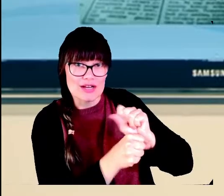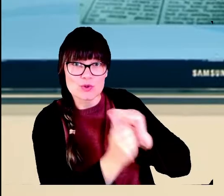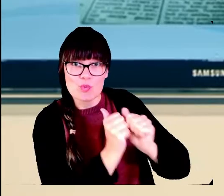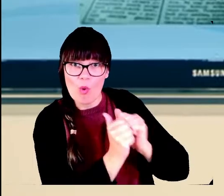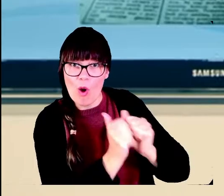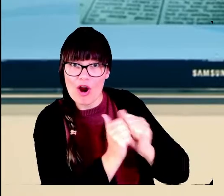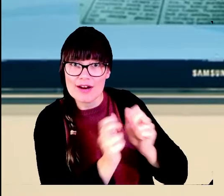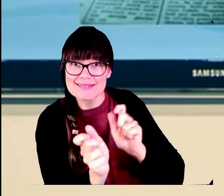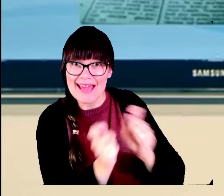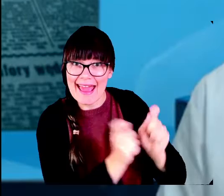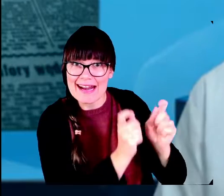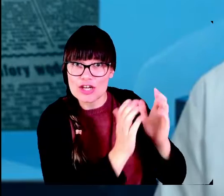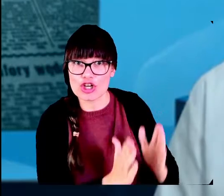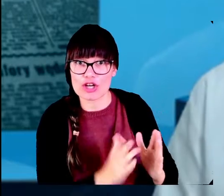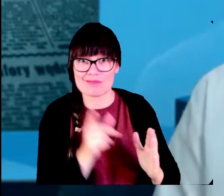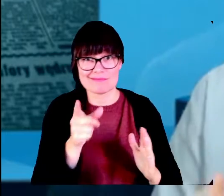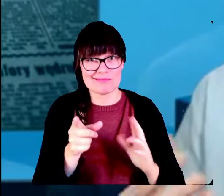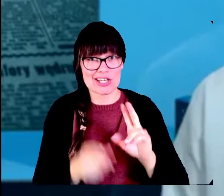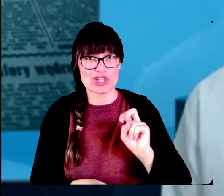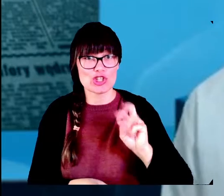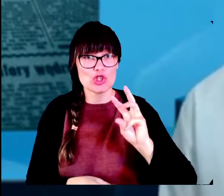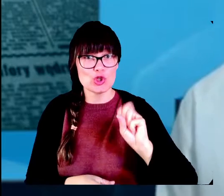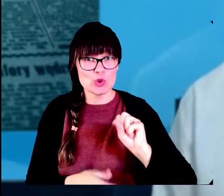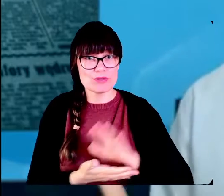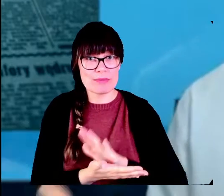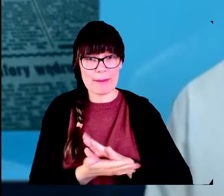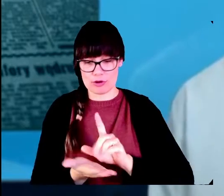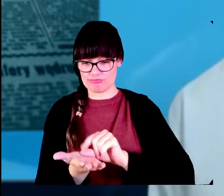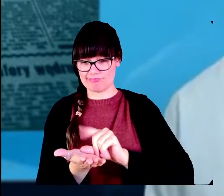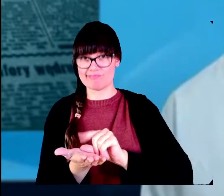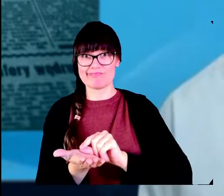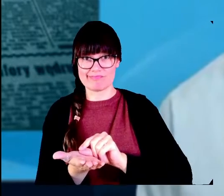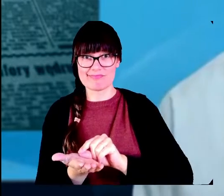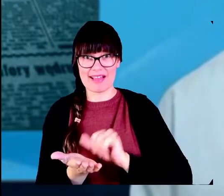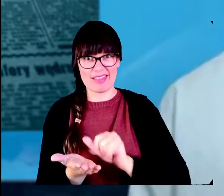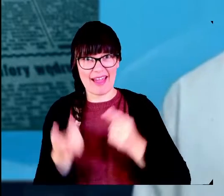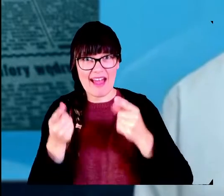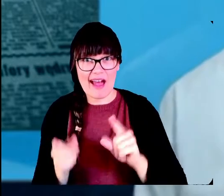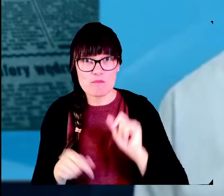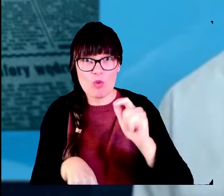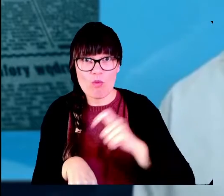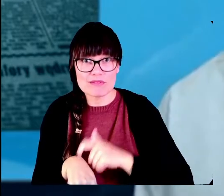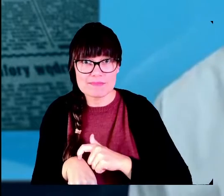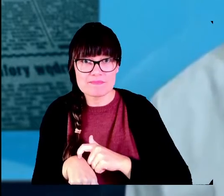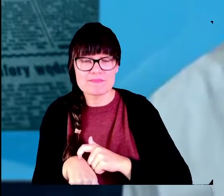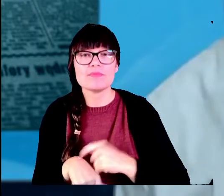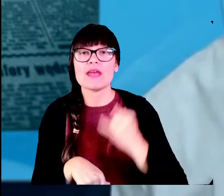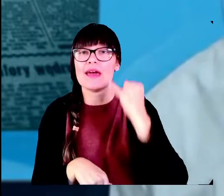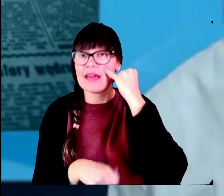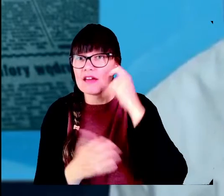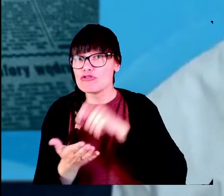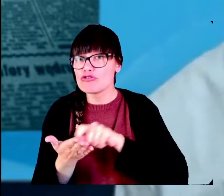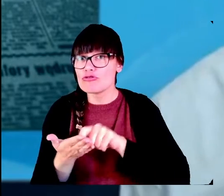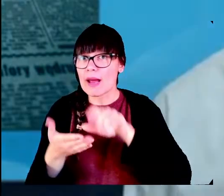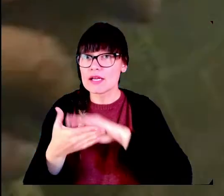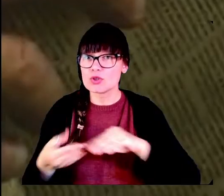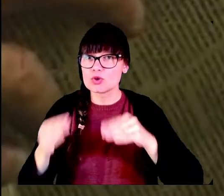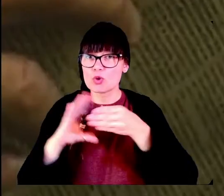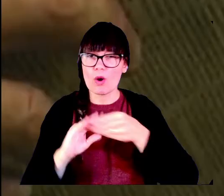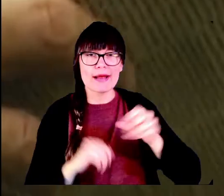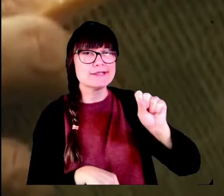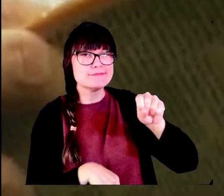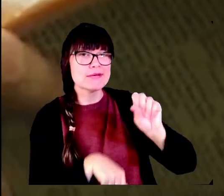Newspapers need to edit all the time. Because when you write a story, that's great. And yes, I know that computers can edit for you too.